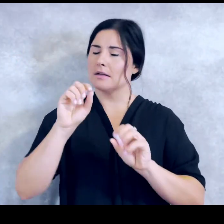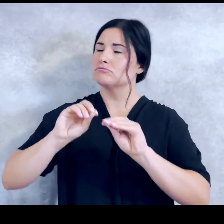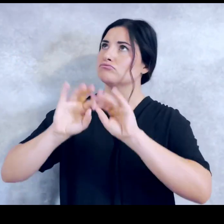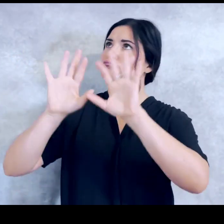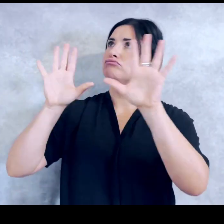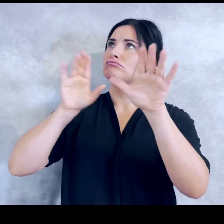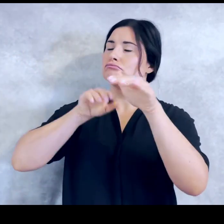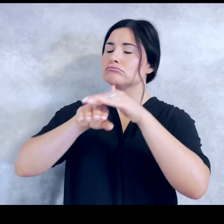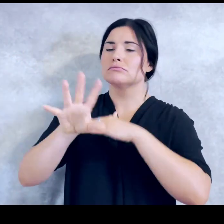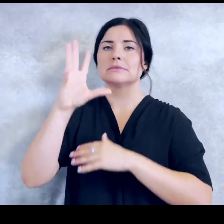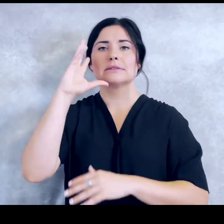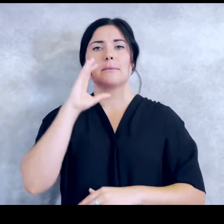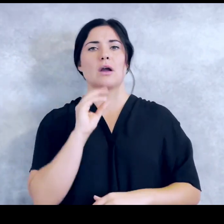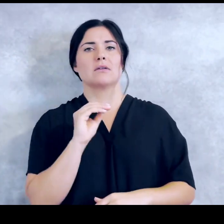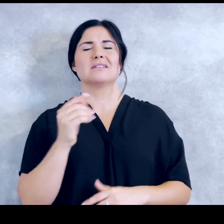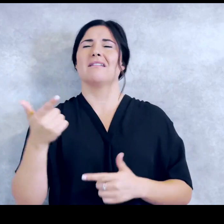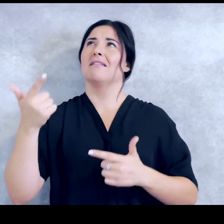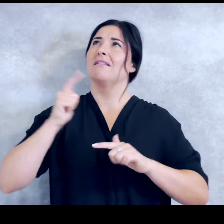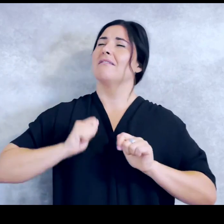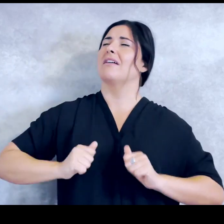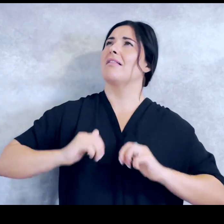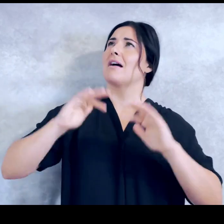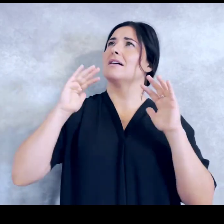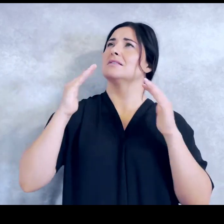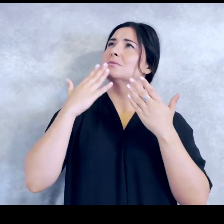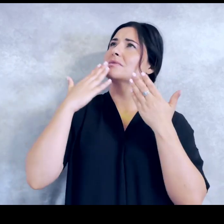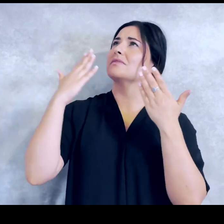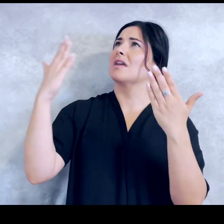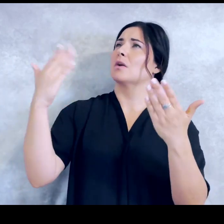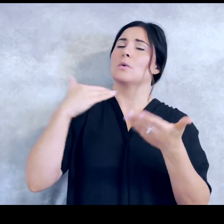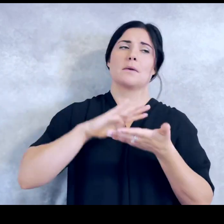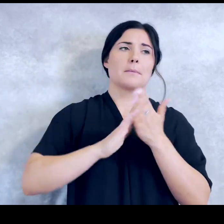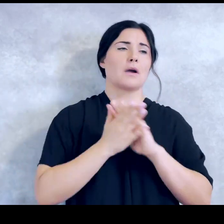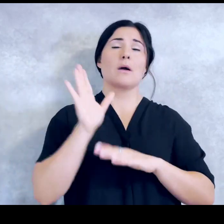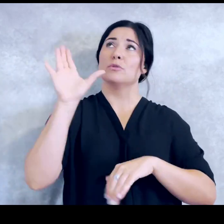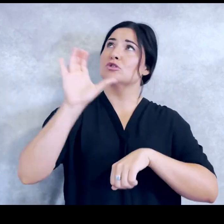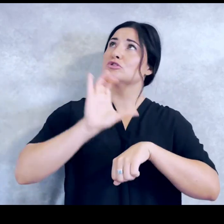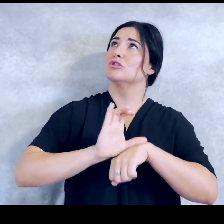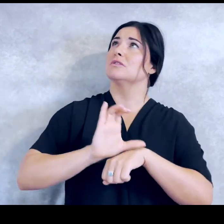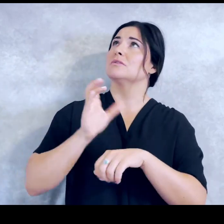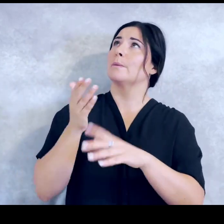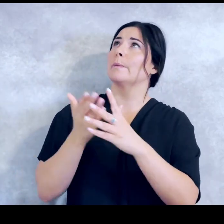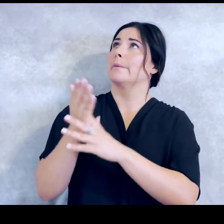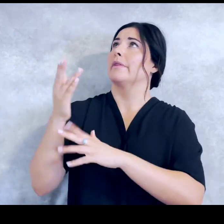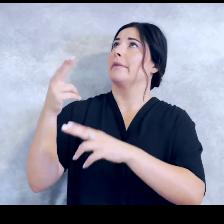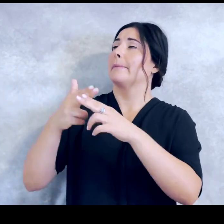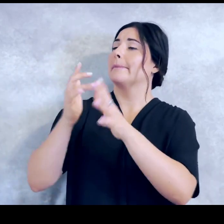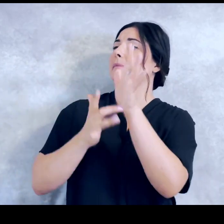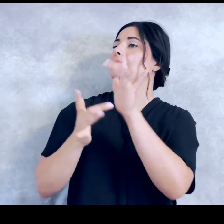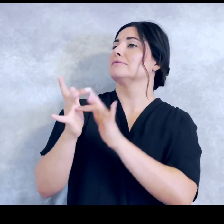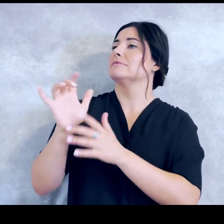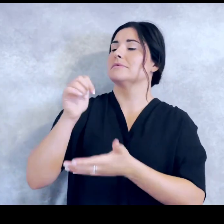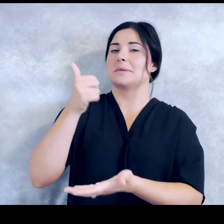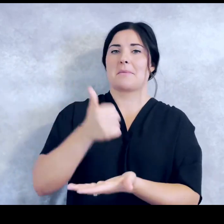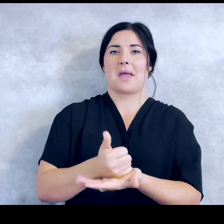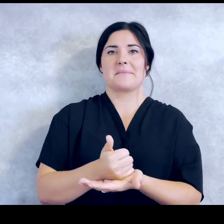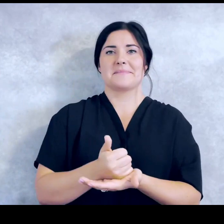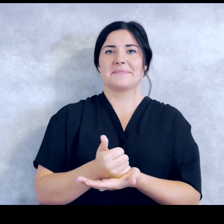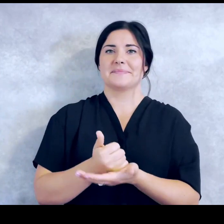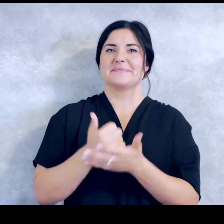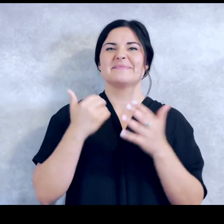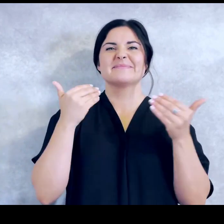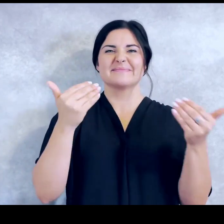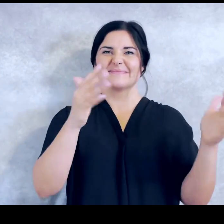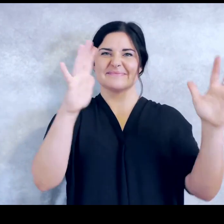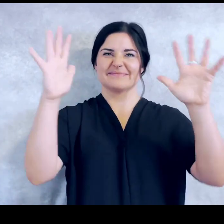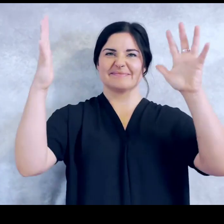us fresh today, God. Use us to be your church. We thank you and we bless you. In the mighty name of Jesus, everybody said amen, amen, and